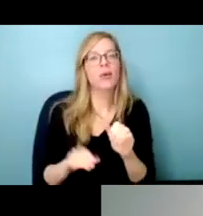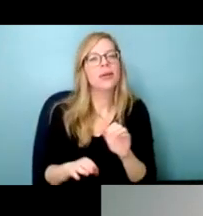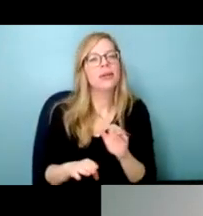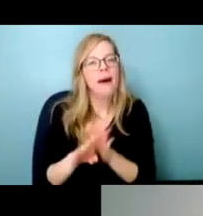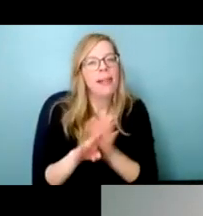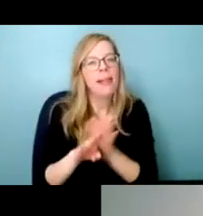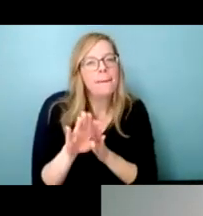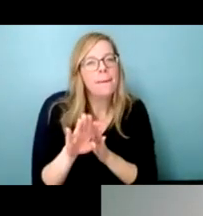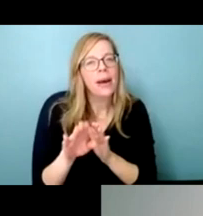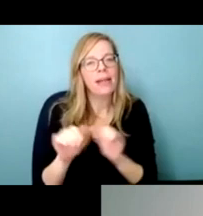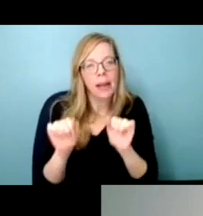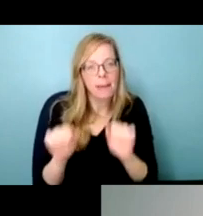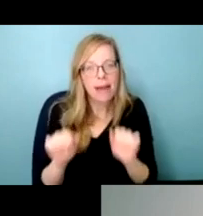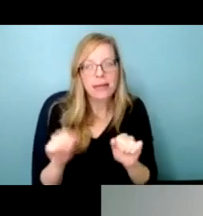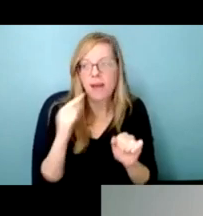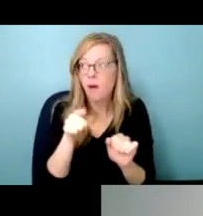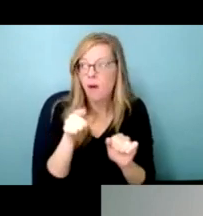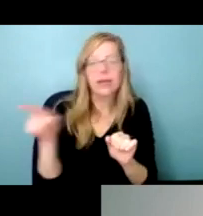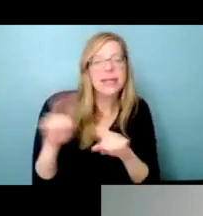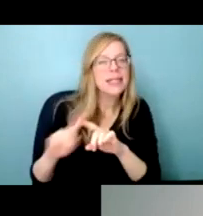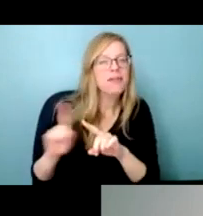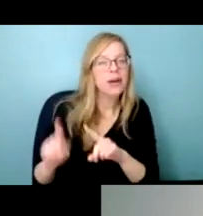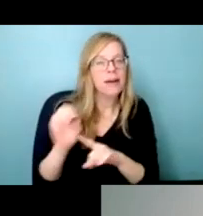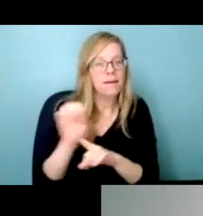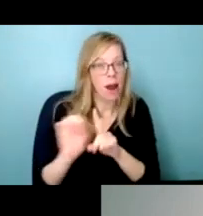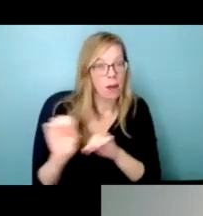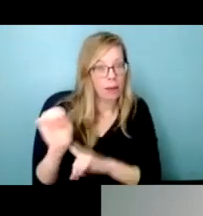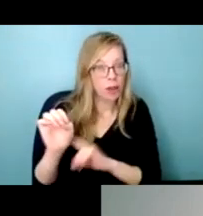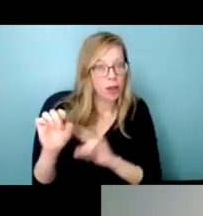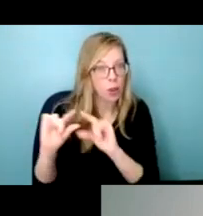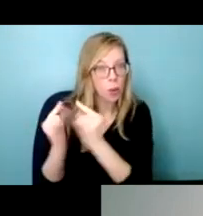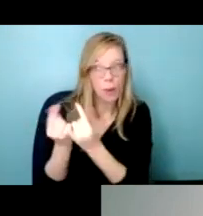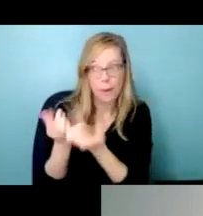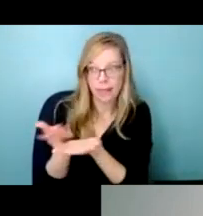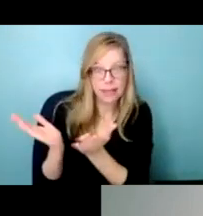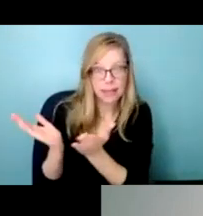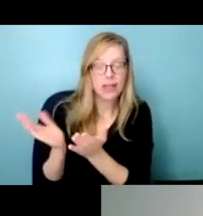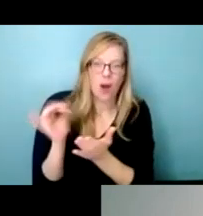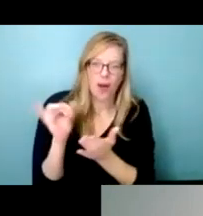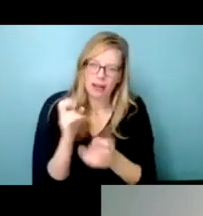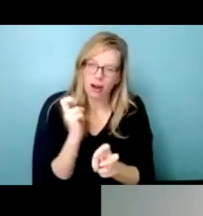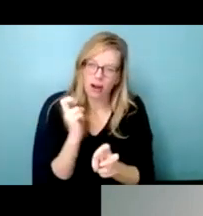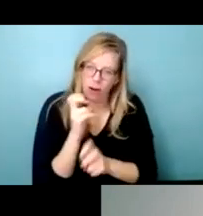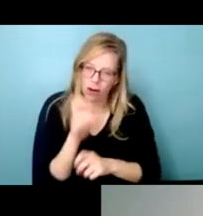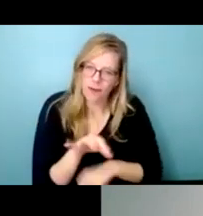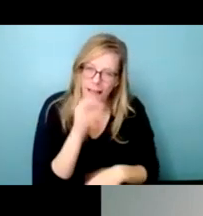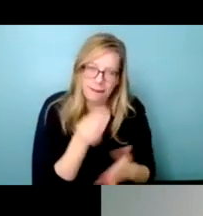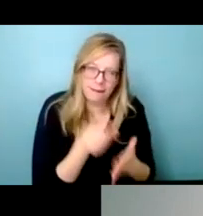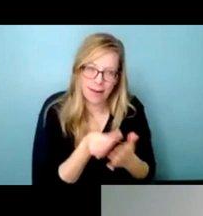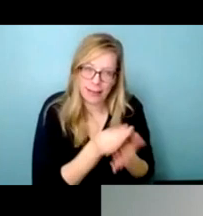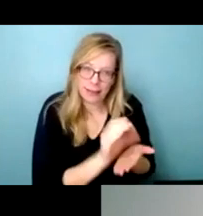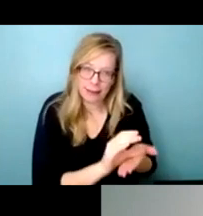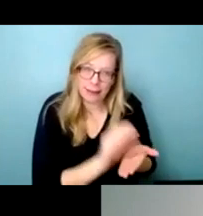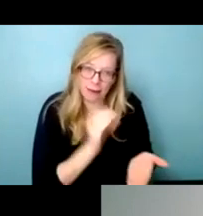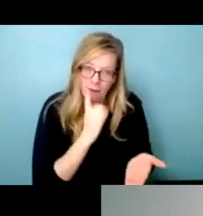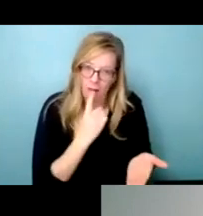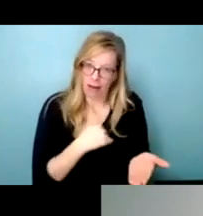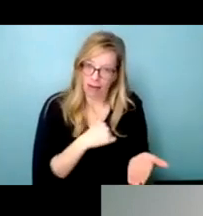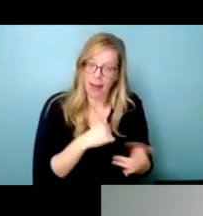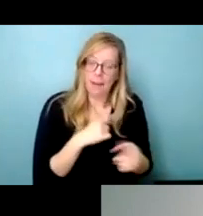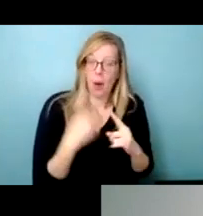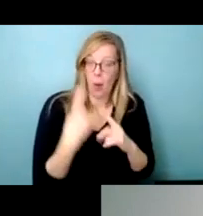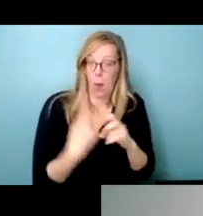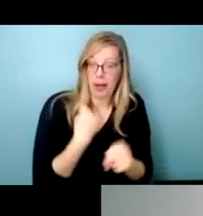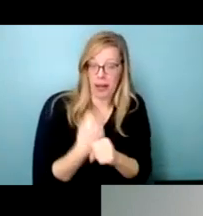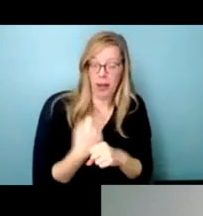groups. So it's harder to find that kind of funding. So in the last year, we've been really dependent on you know, funding